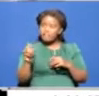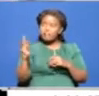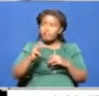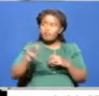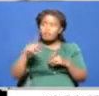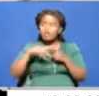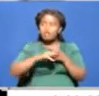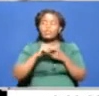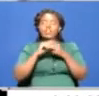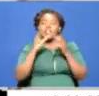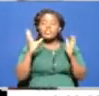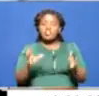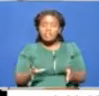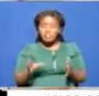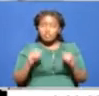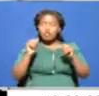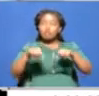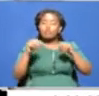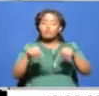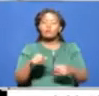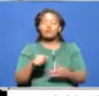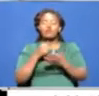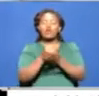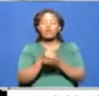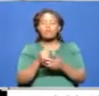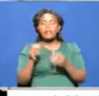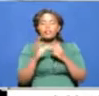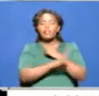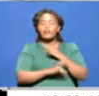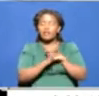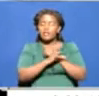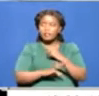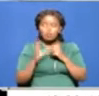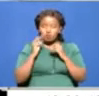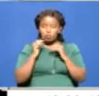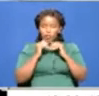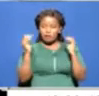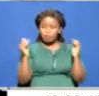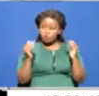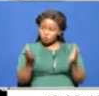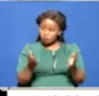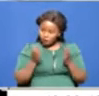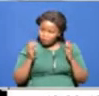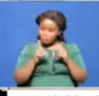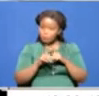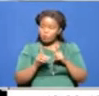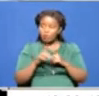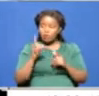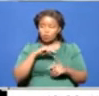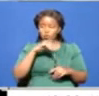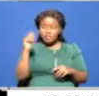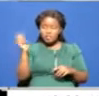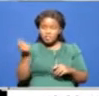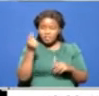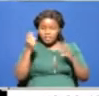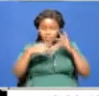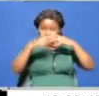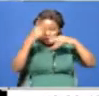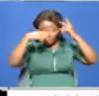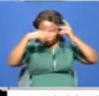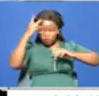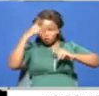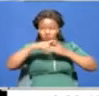to bring the countries of Africa to the level required. In Kenya, you know, a professional engineers registered is a